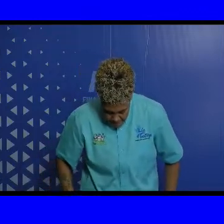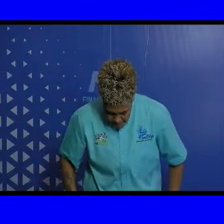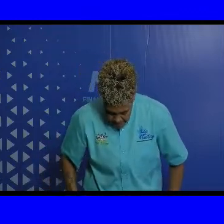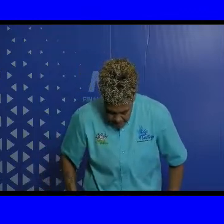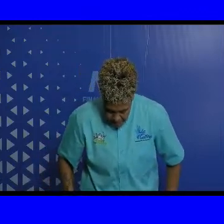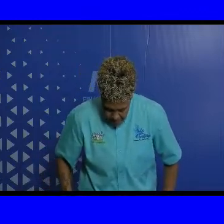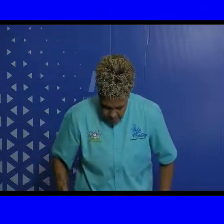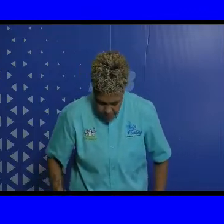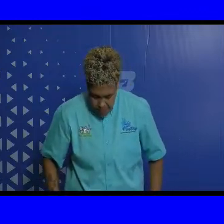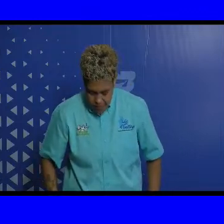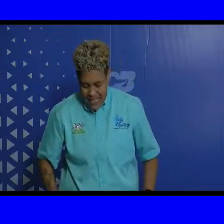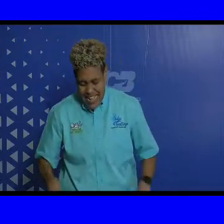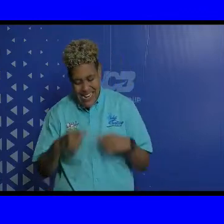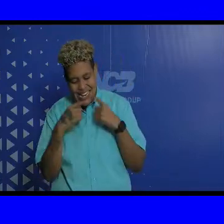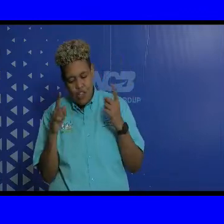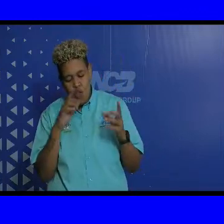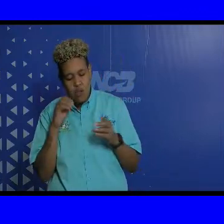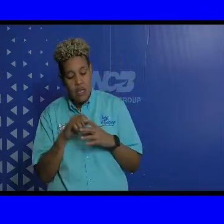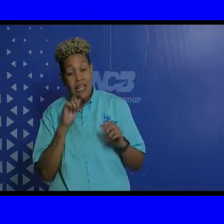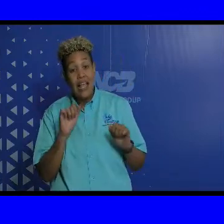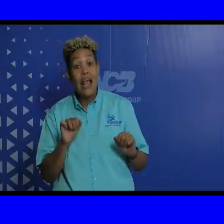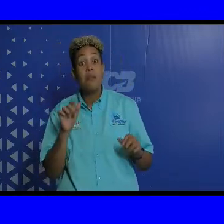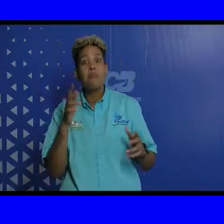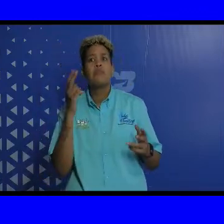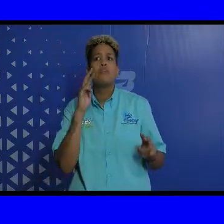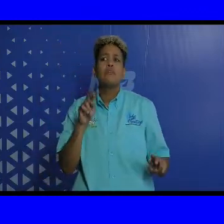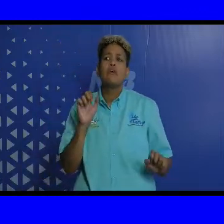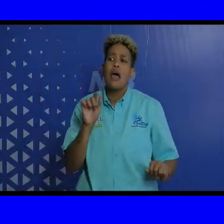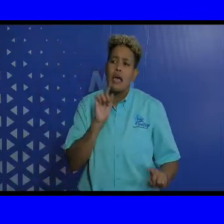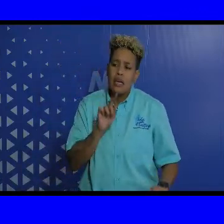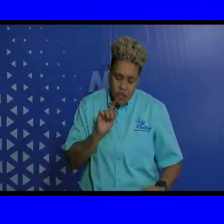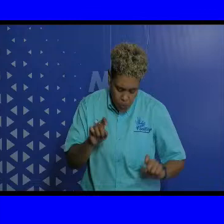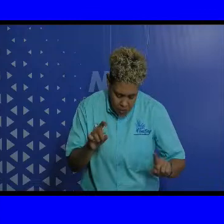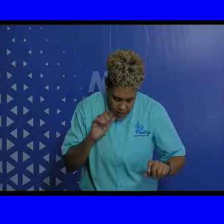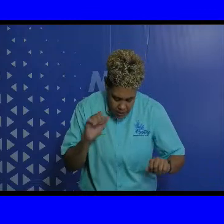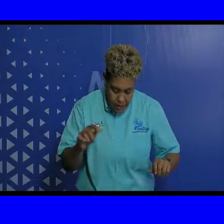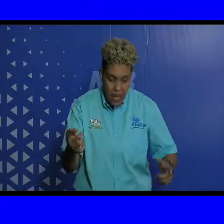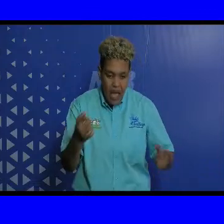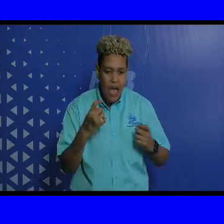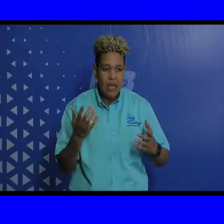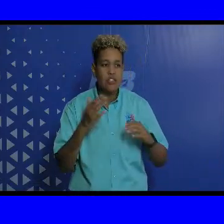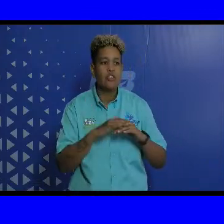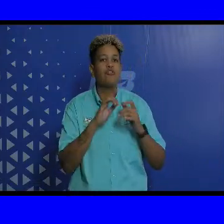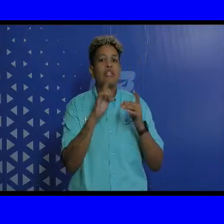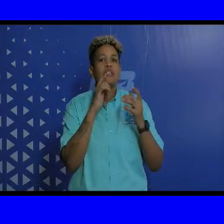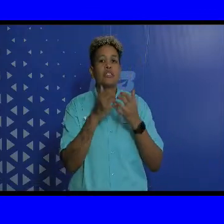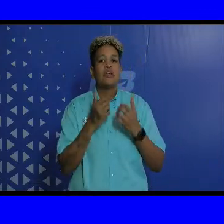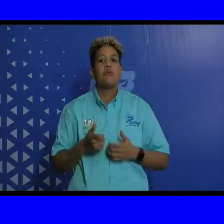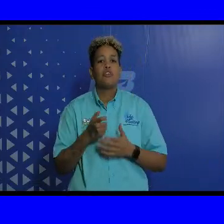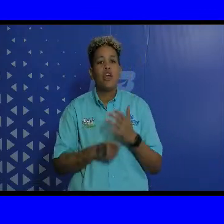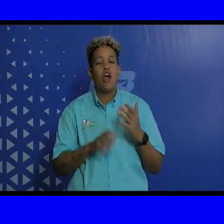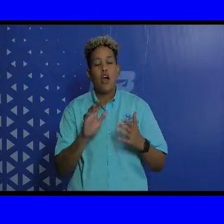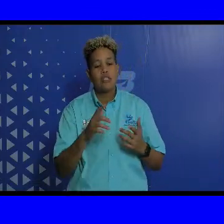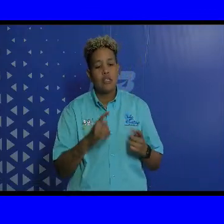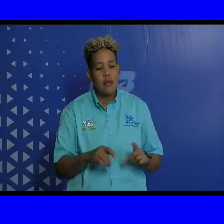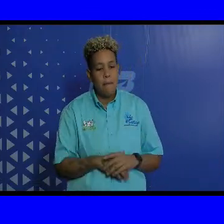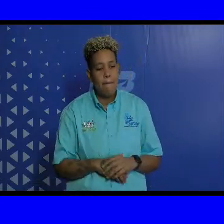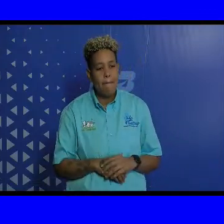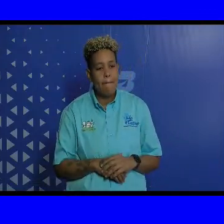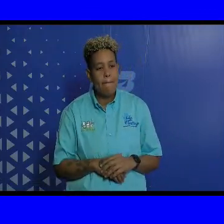there that'll take you a long ways to be able to answer the questions that you just asked on separation costs.